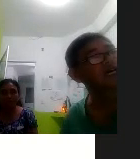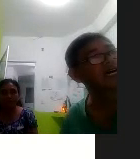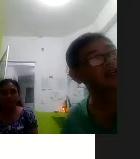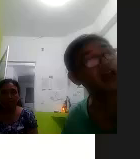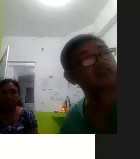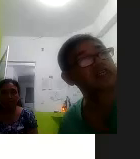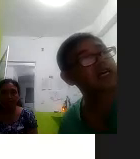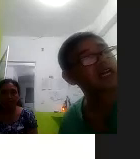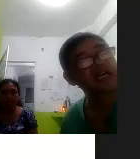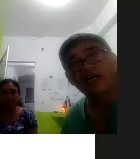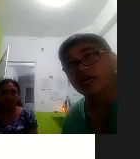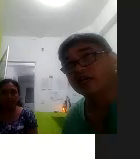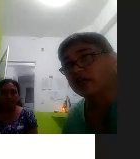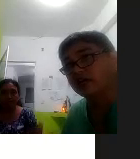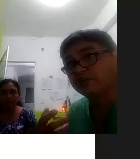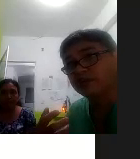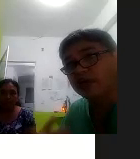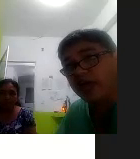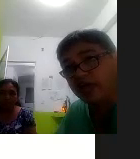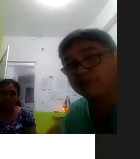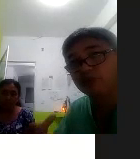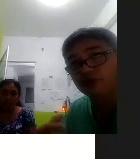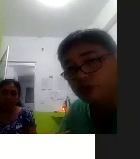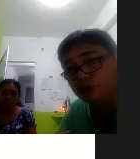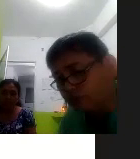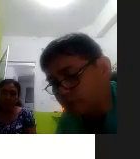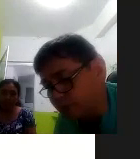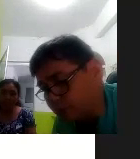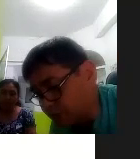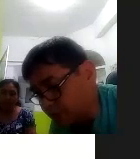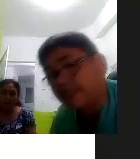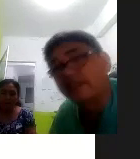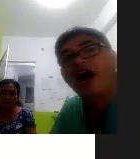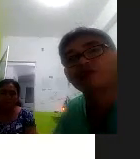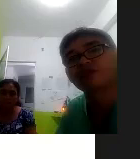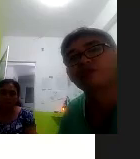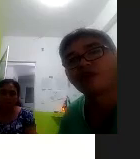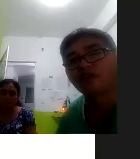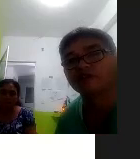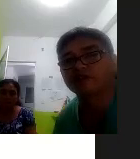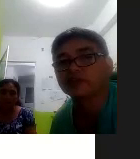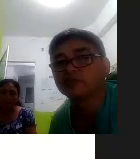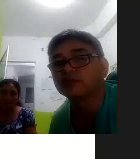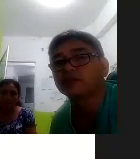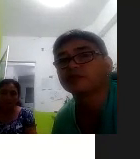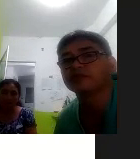So the clots, yeah, help to get out some